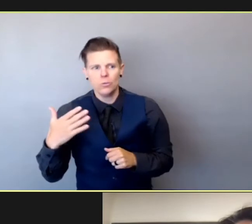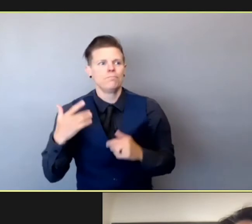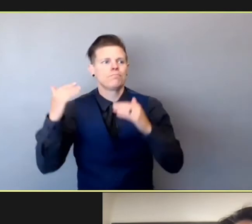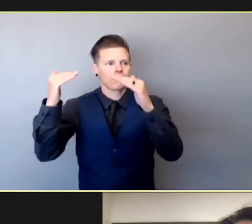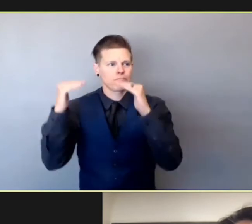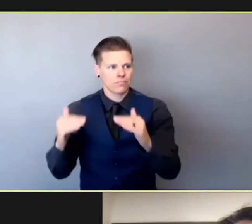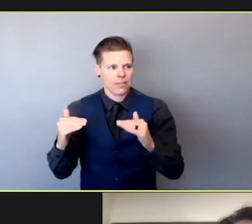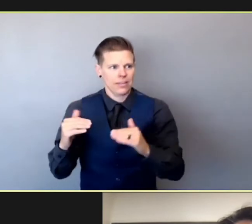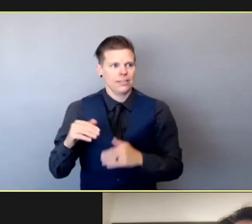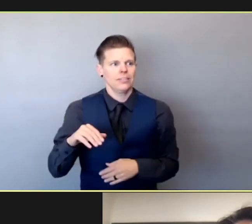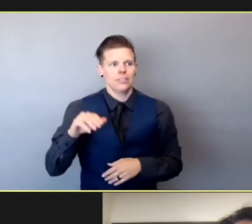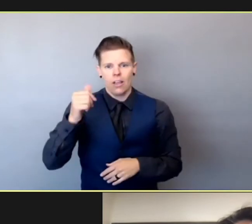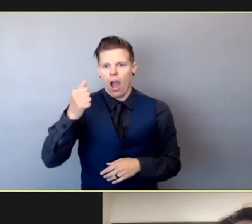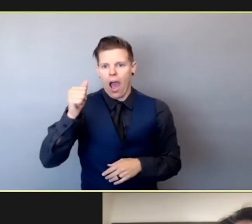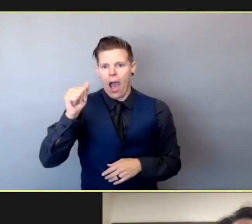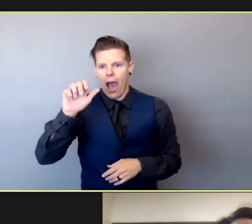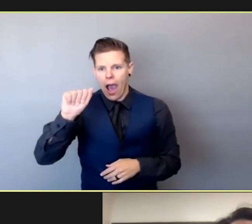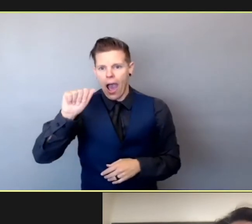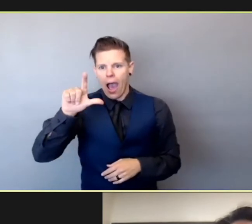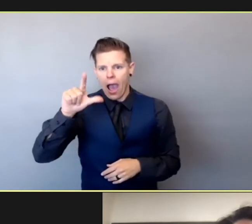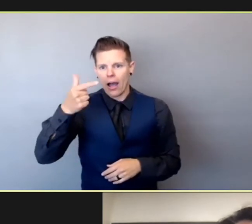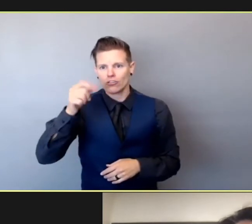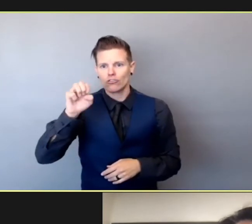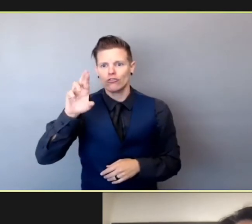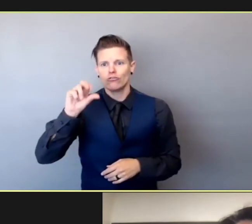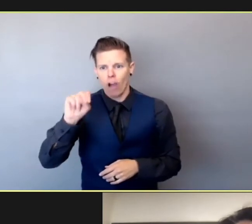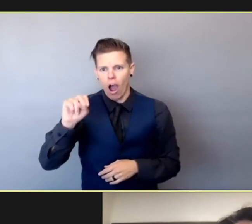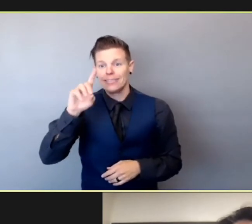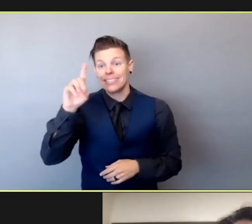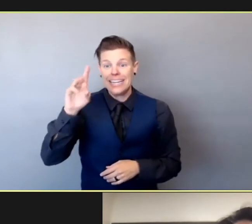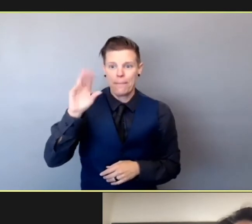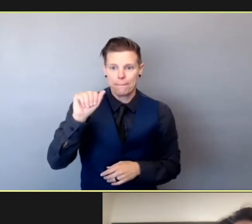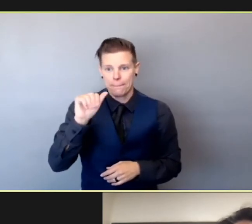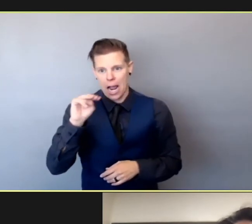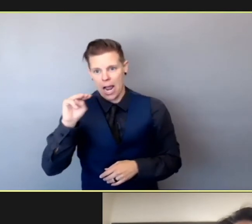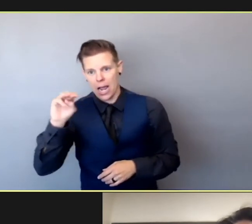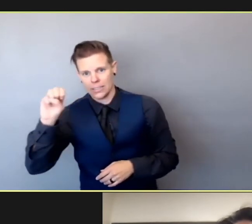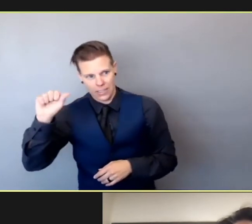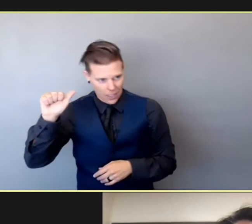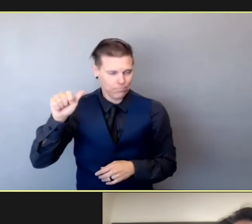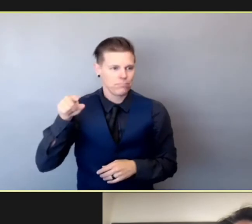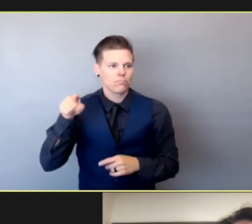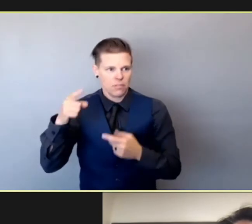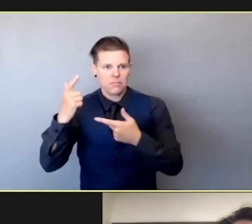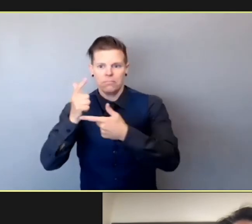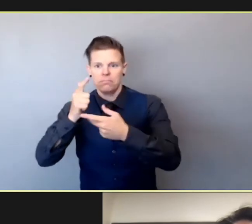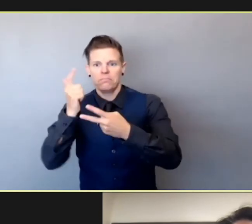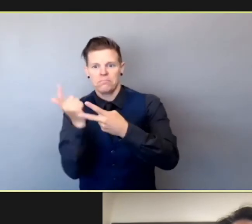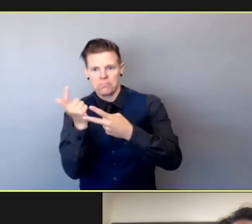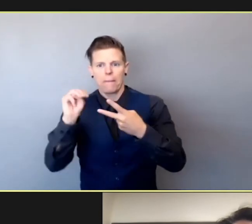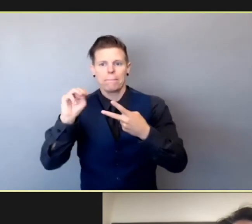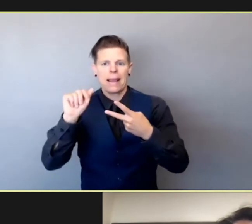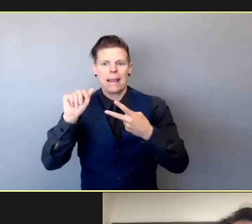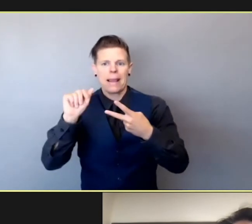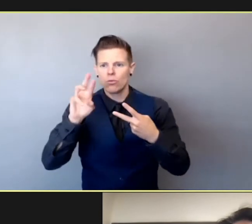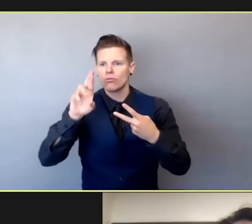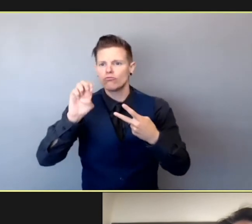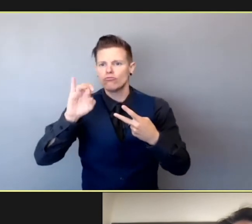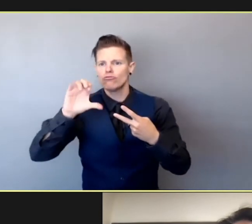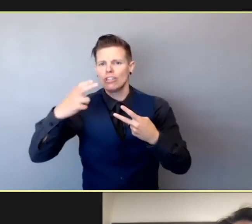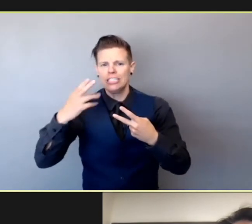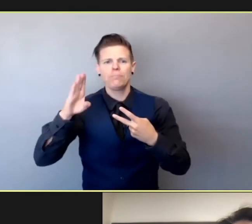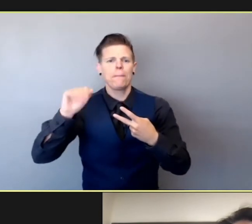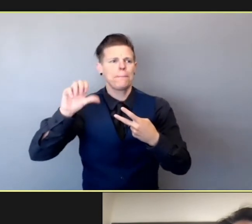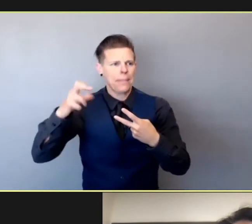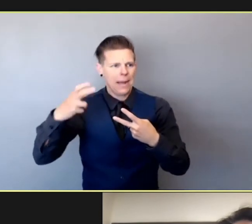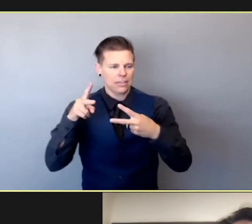will turn to Algernon Damassa. Algernon, you are unmuted, and following Algernon, we'll have Matthew Reichbach and then Jeffrey Plant. Algernon, you